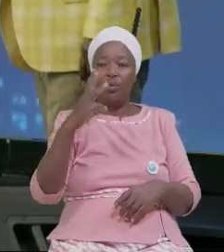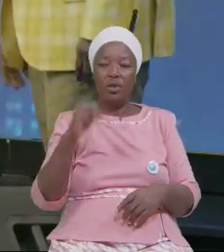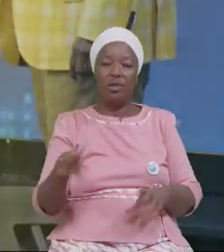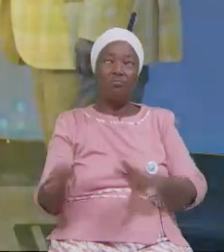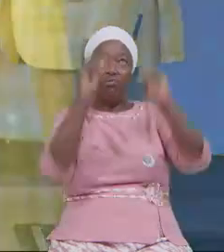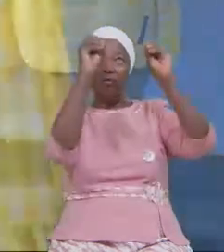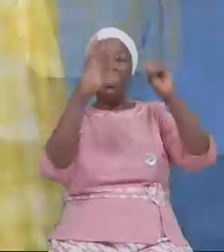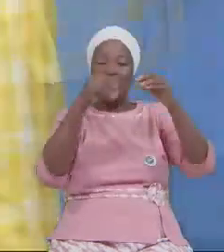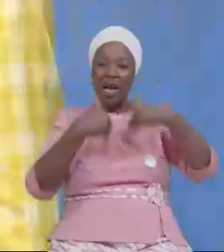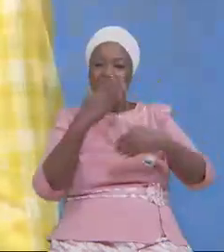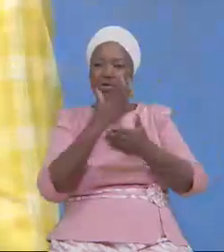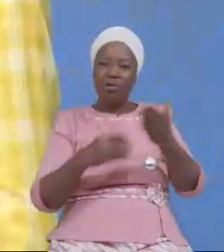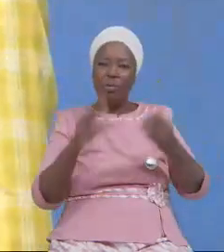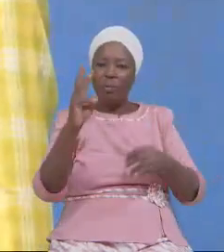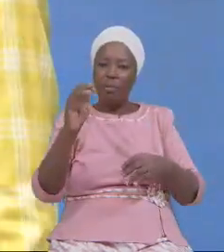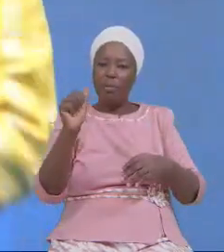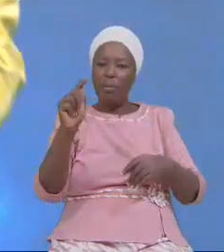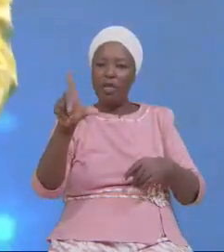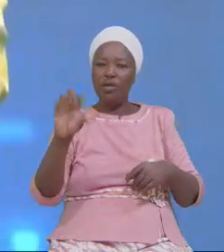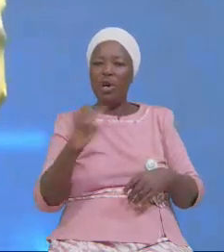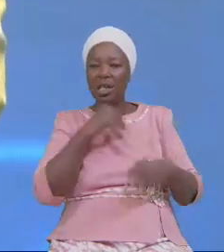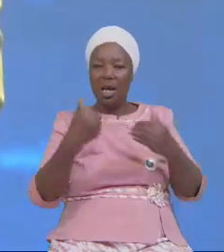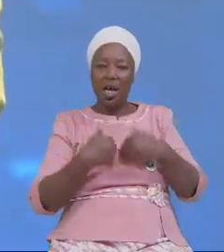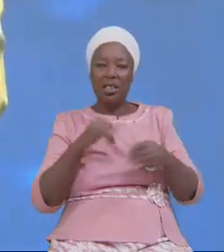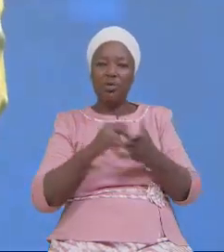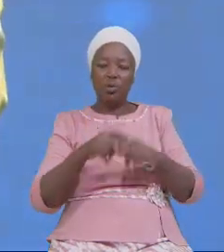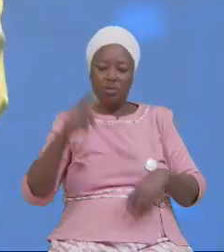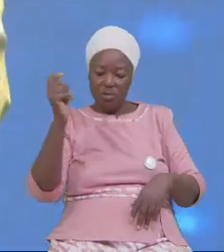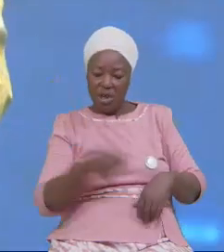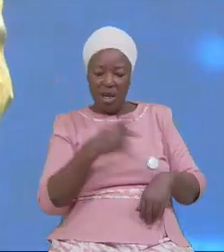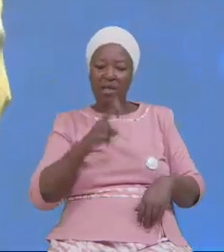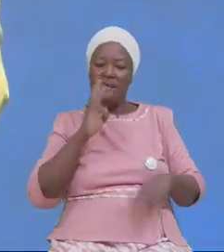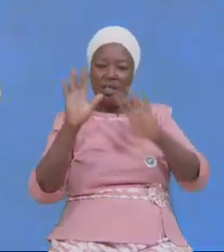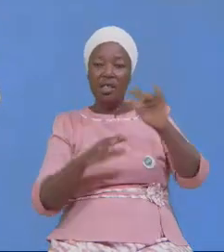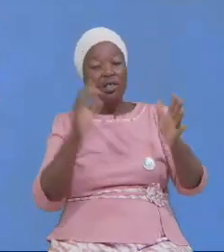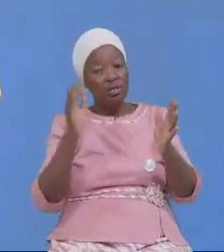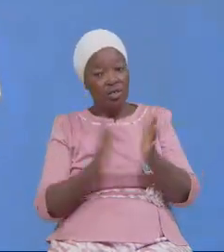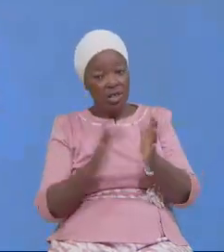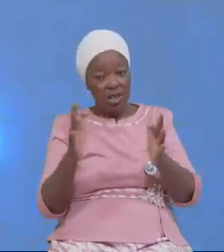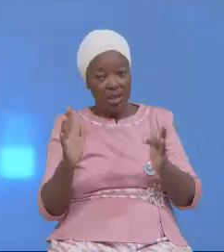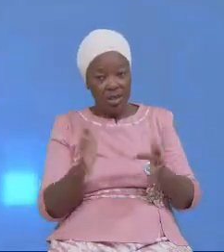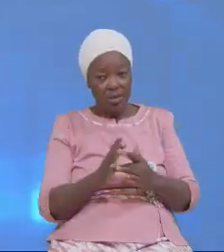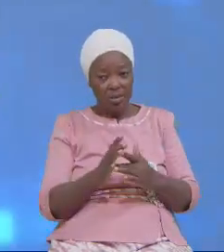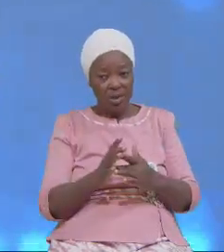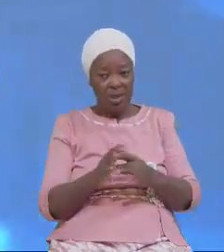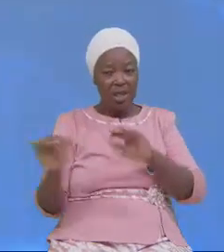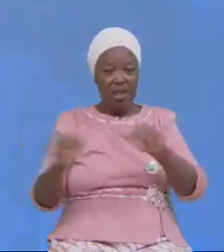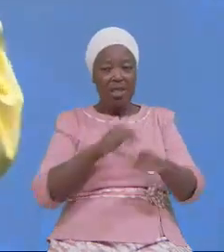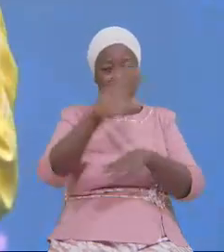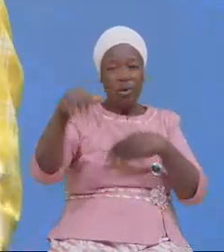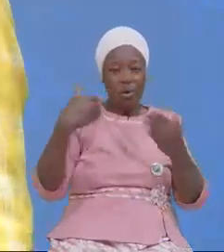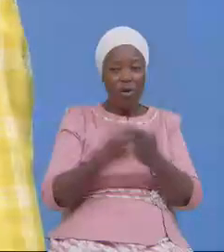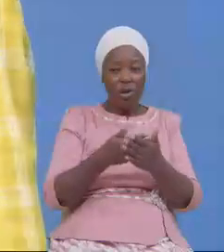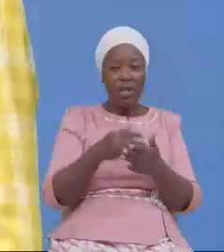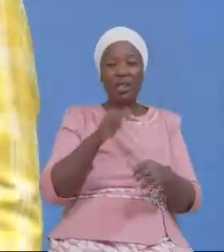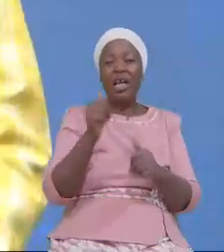to strike the sea. Jesus did all that,